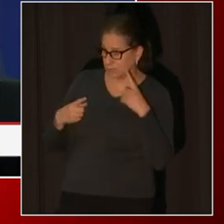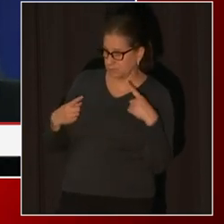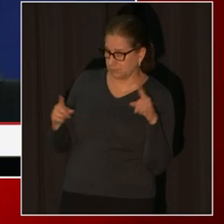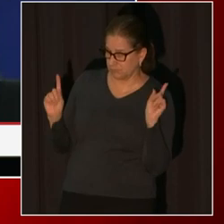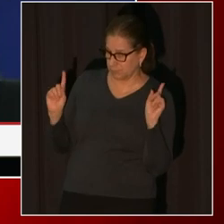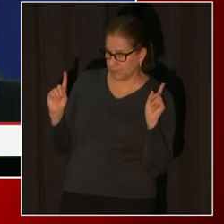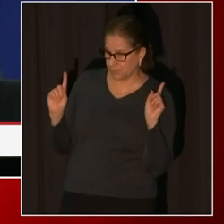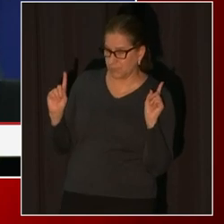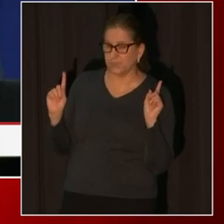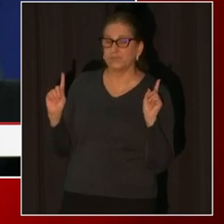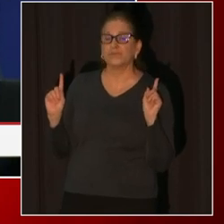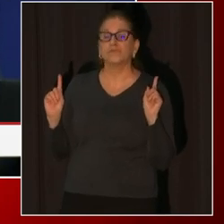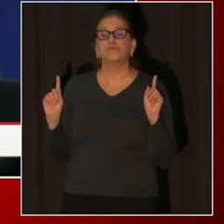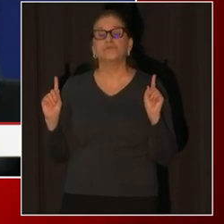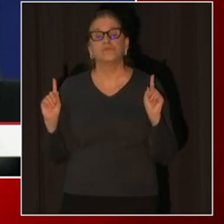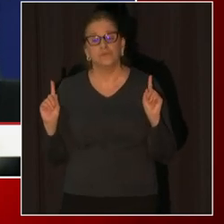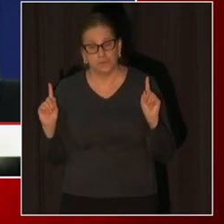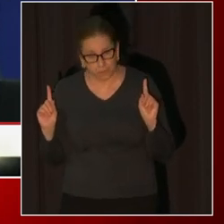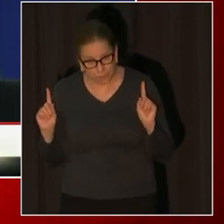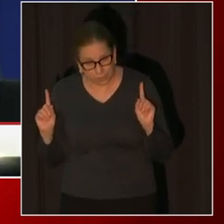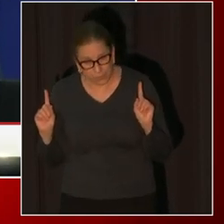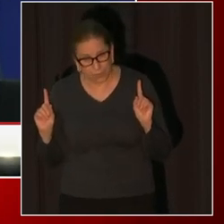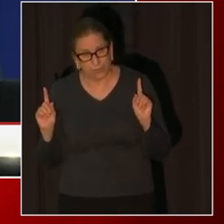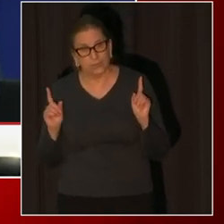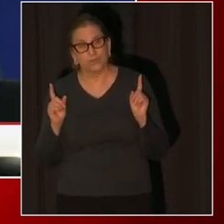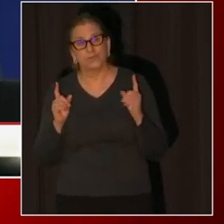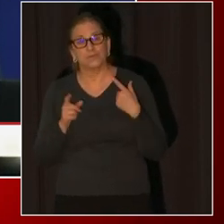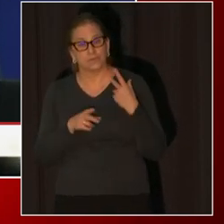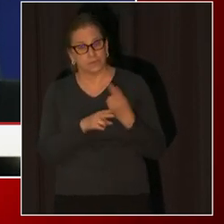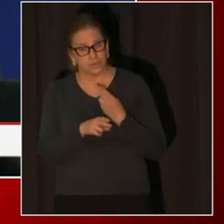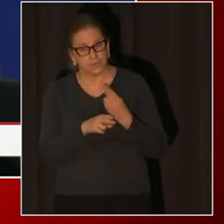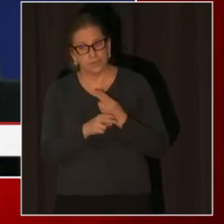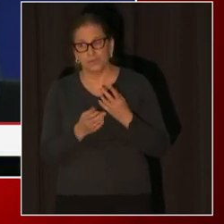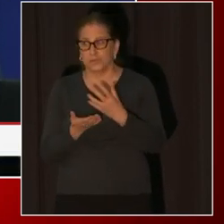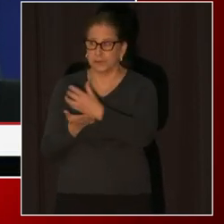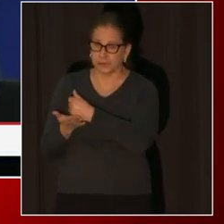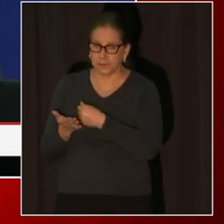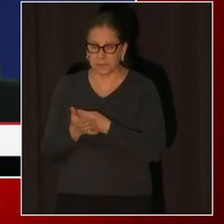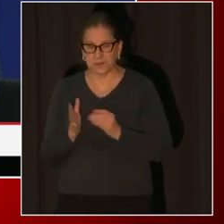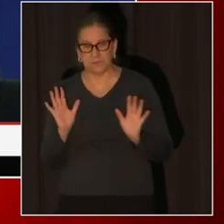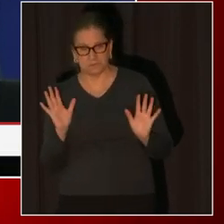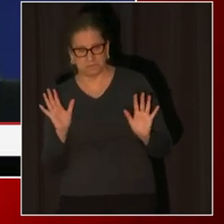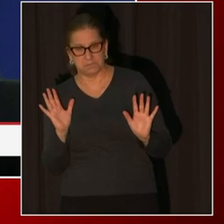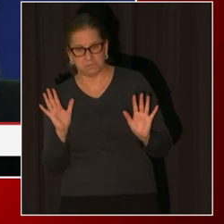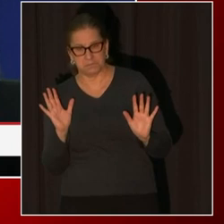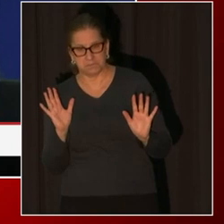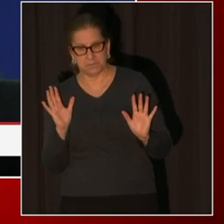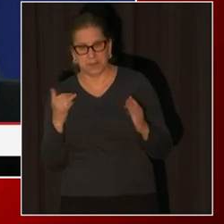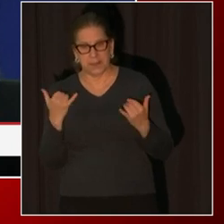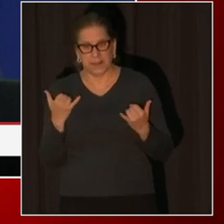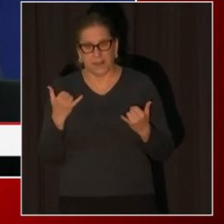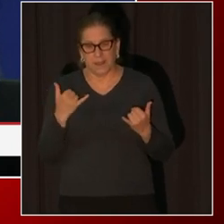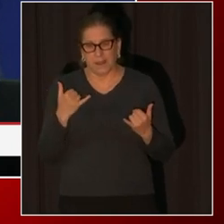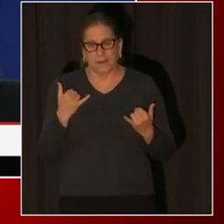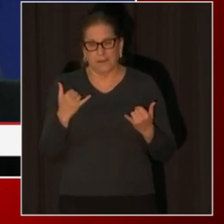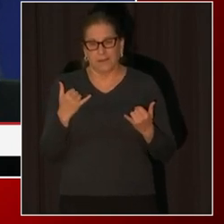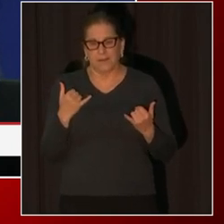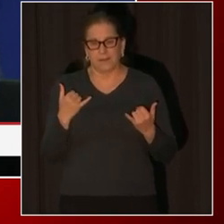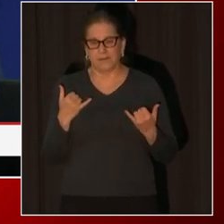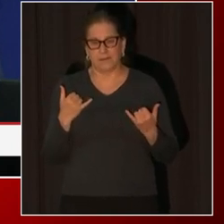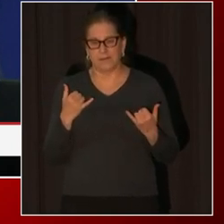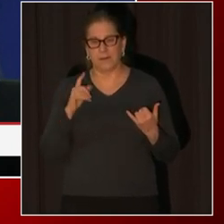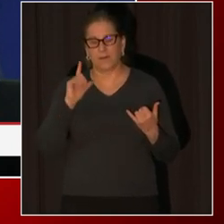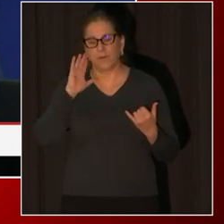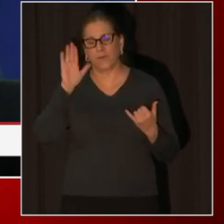coming in, it would get there, I would say probably shortly after that. But we will tell you early June at the latest,